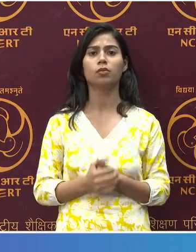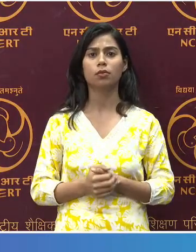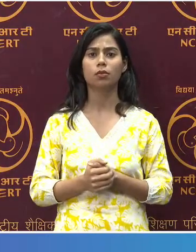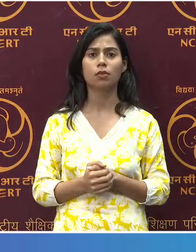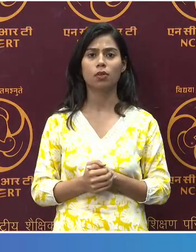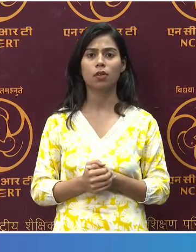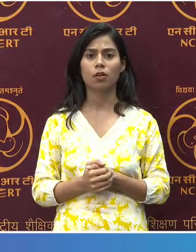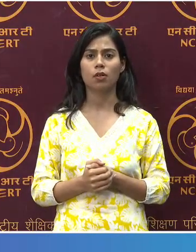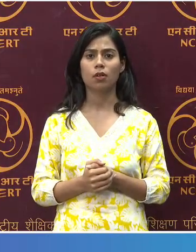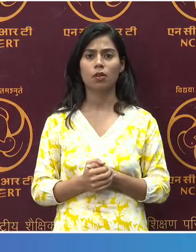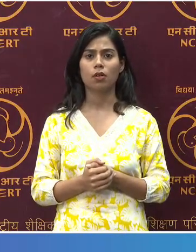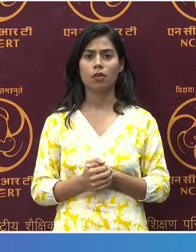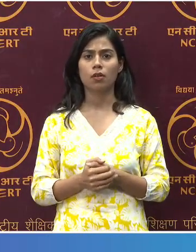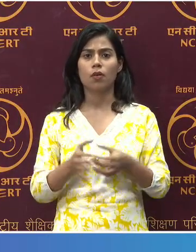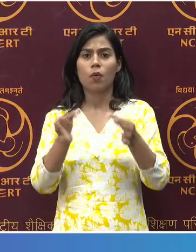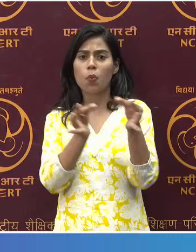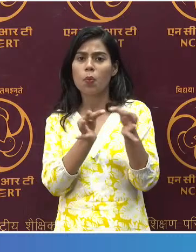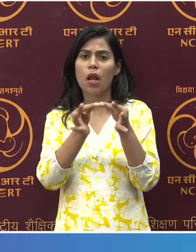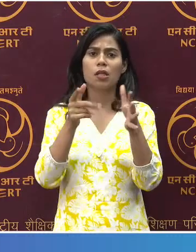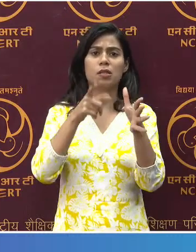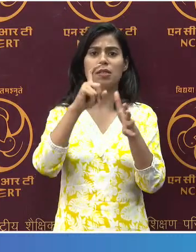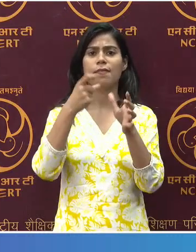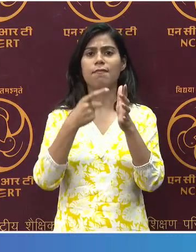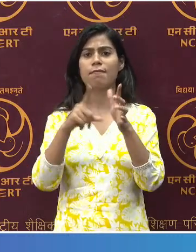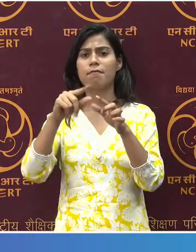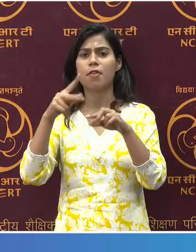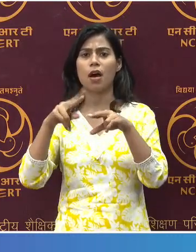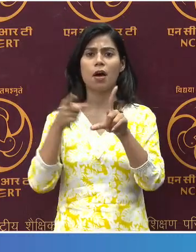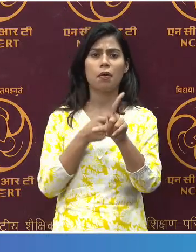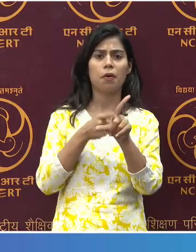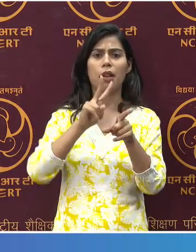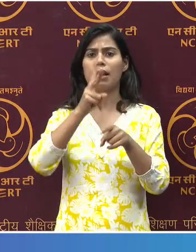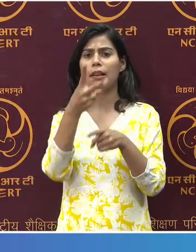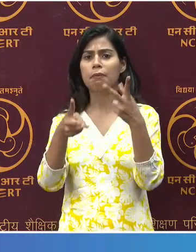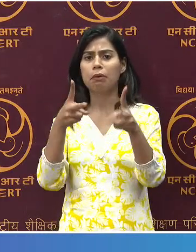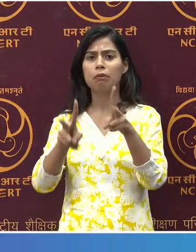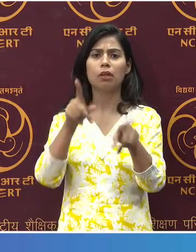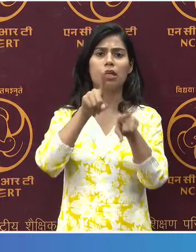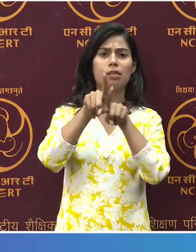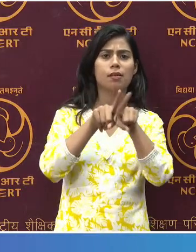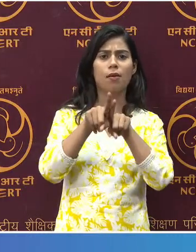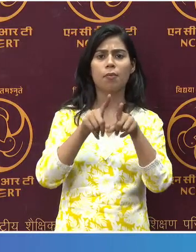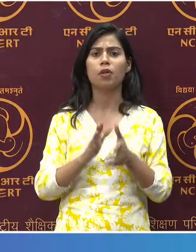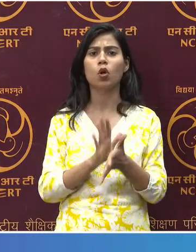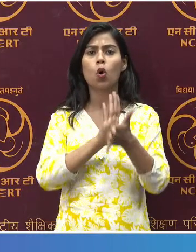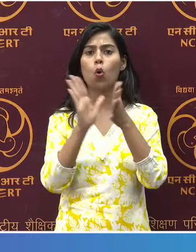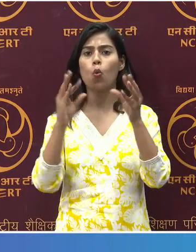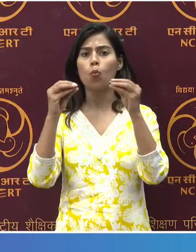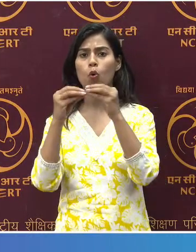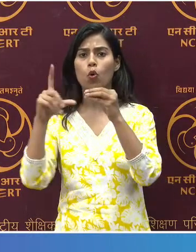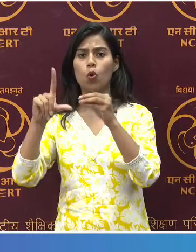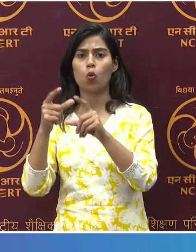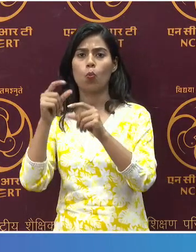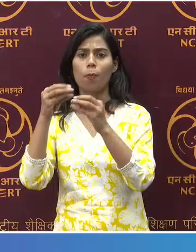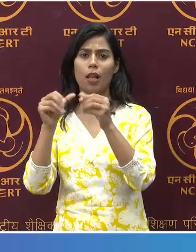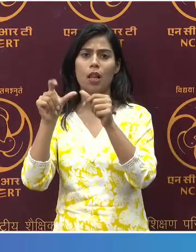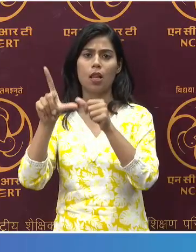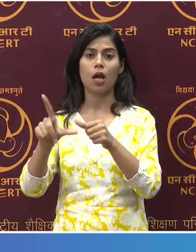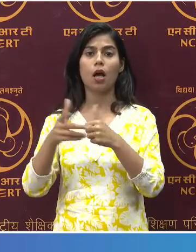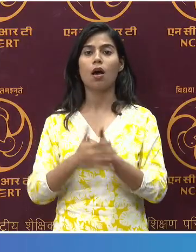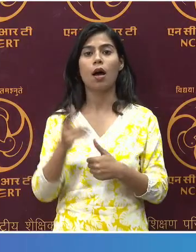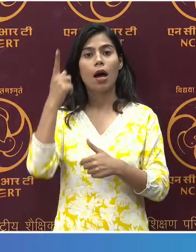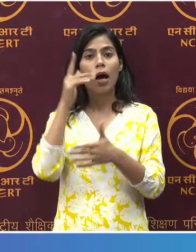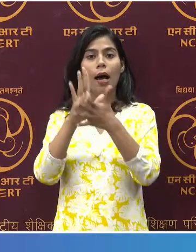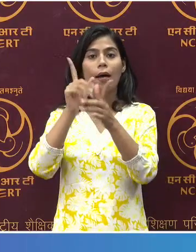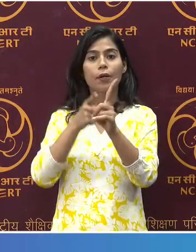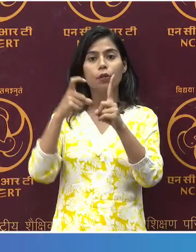that we have classified the compounds of carbons and taken different kind of examples, homologous series, hydrocarbons, in